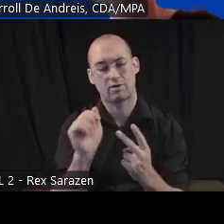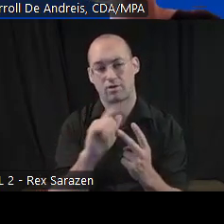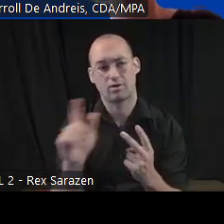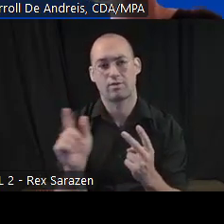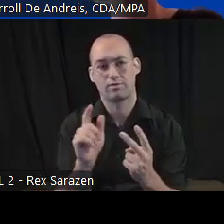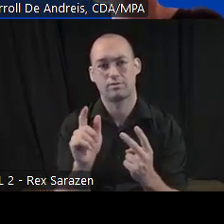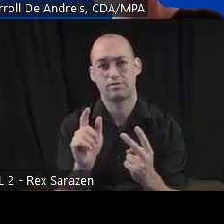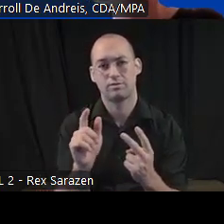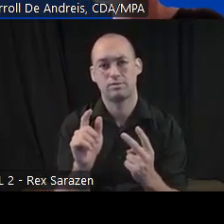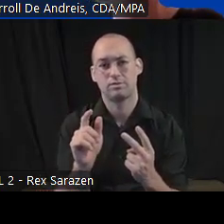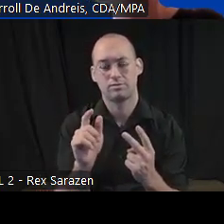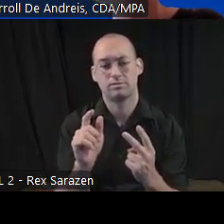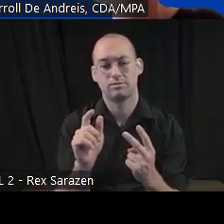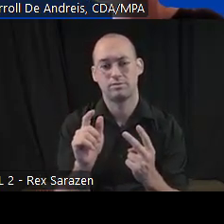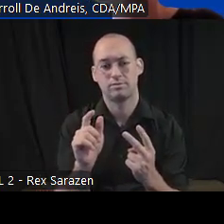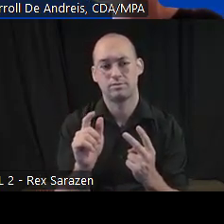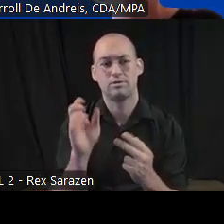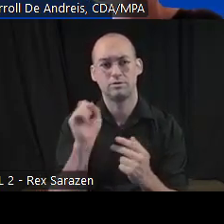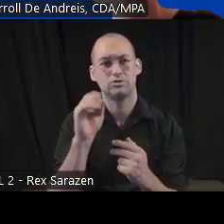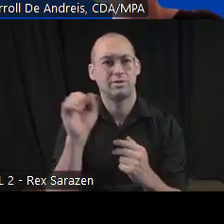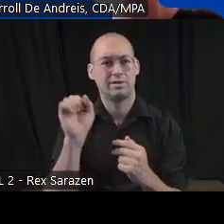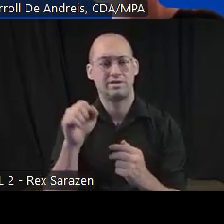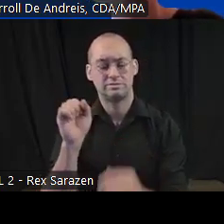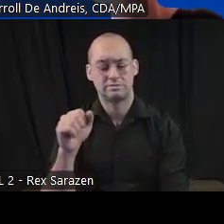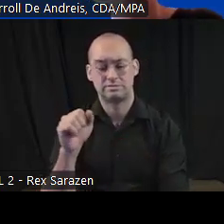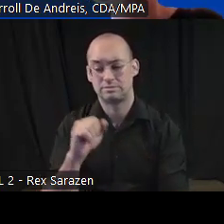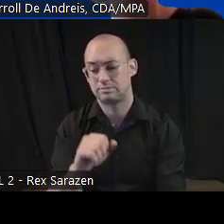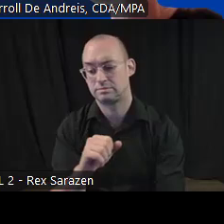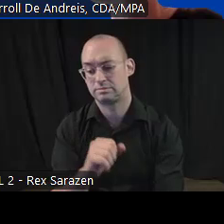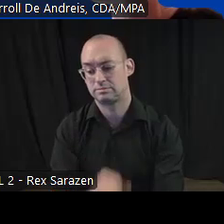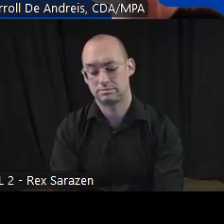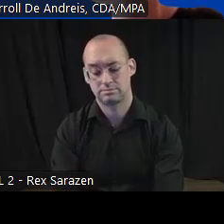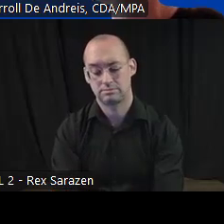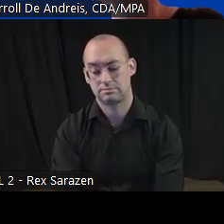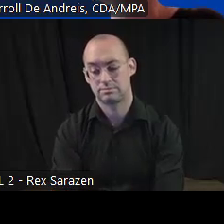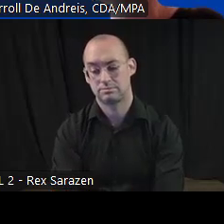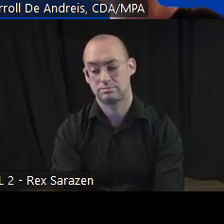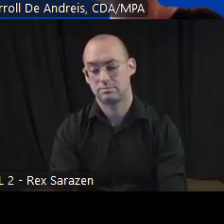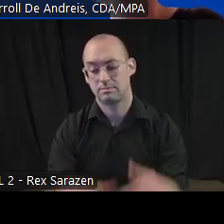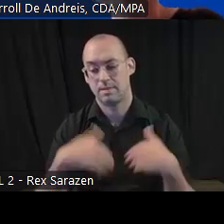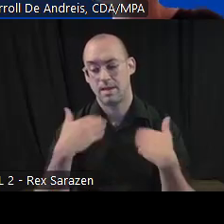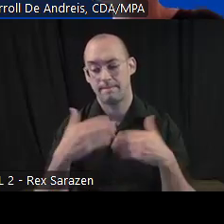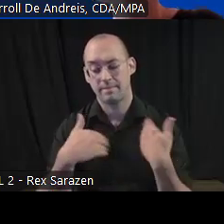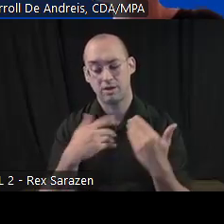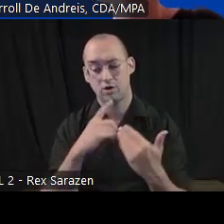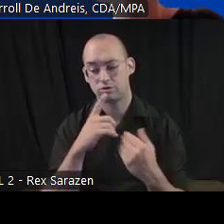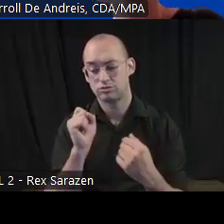So, yeah, I just wanted to express that. And I'm really glad that there are so